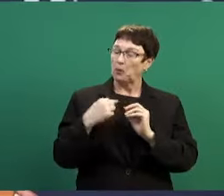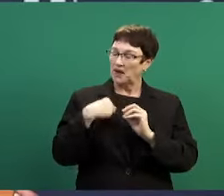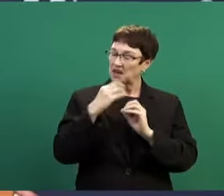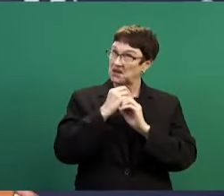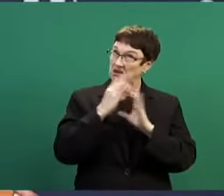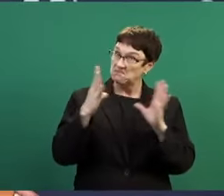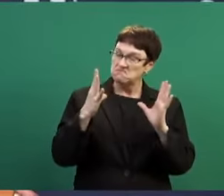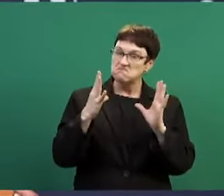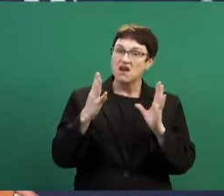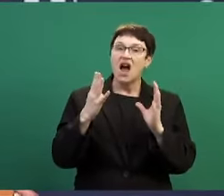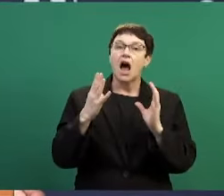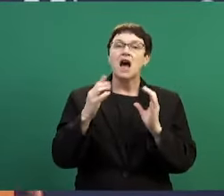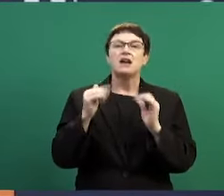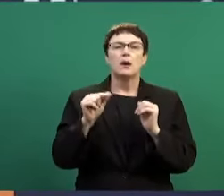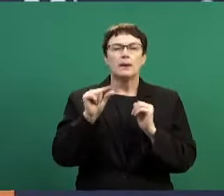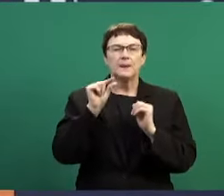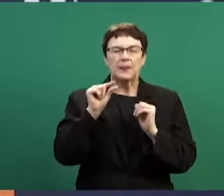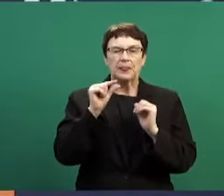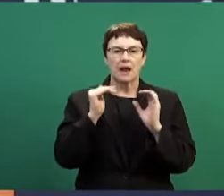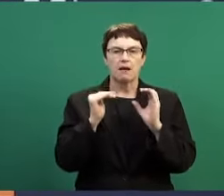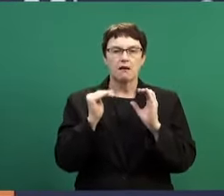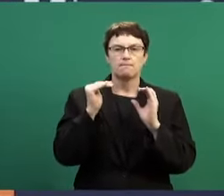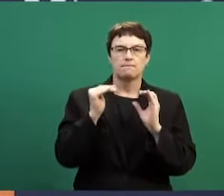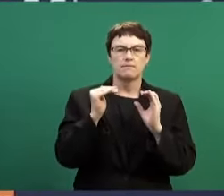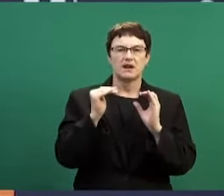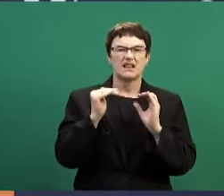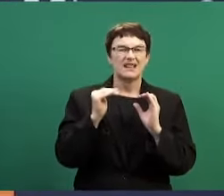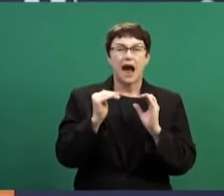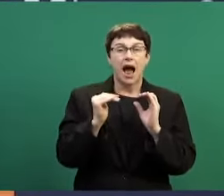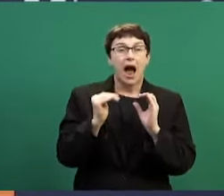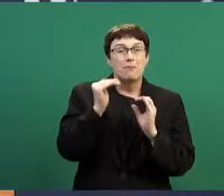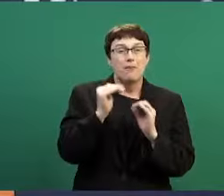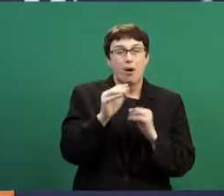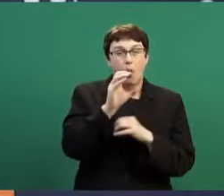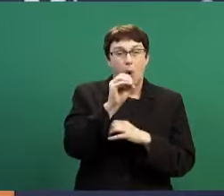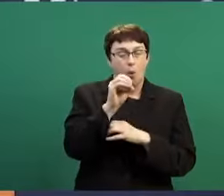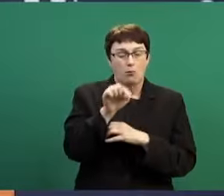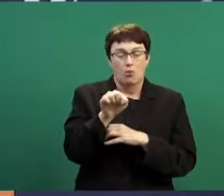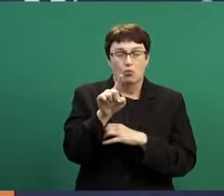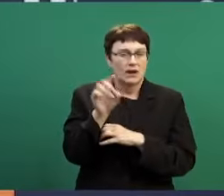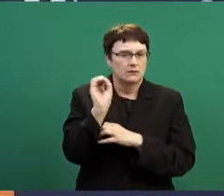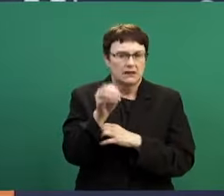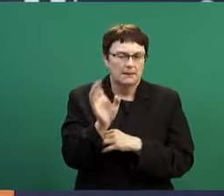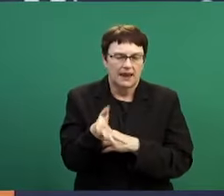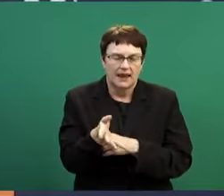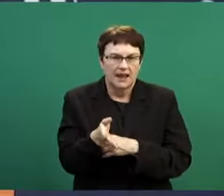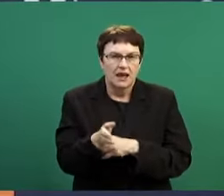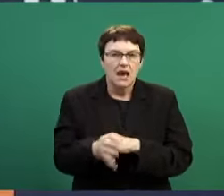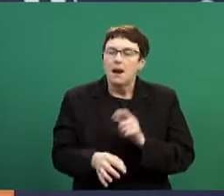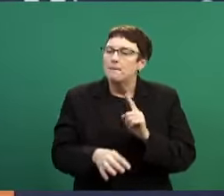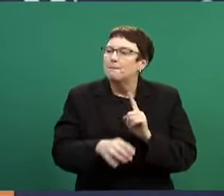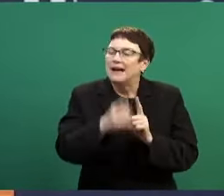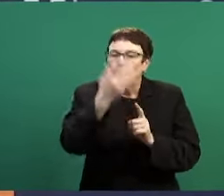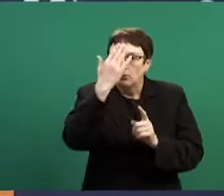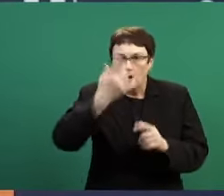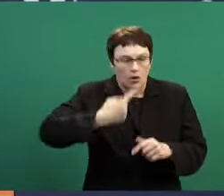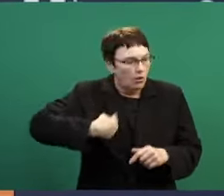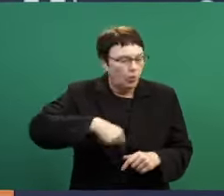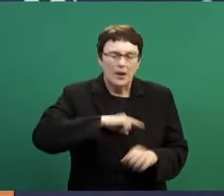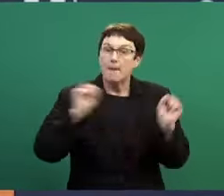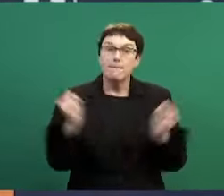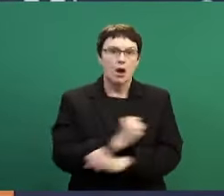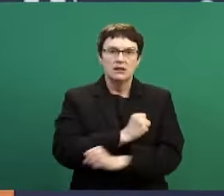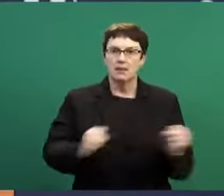0.1%. The point here is that you cannot respond to monthly figures. You have got to respond